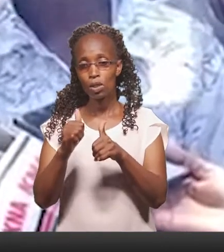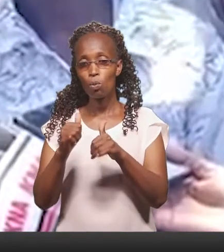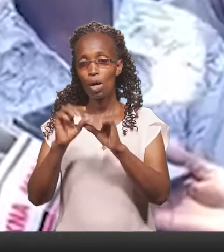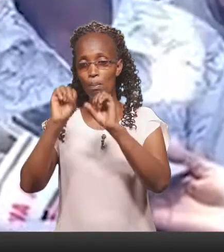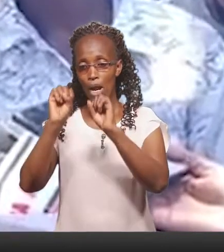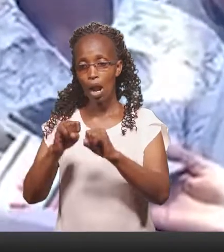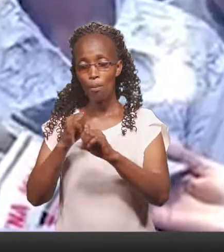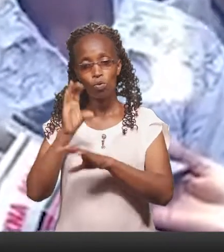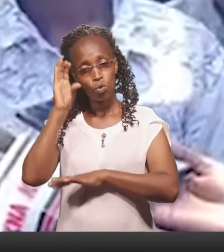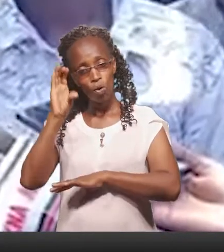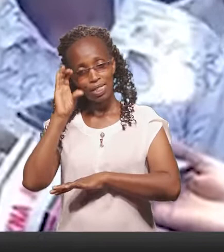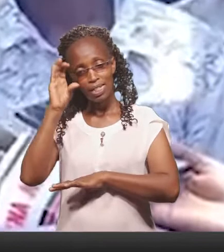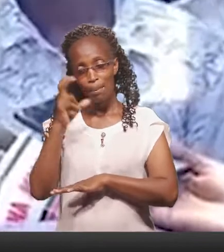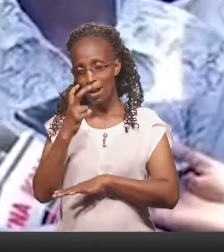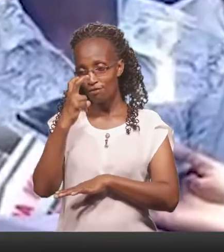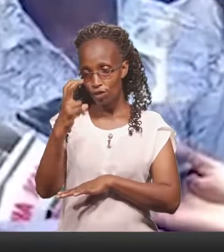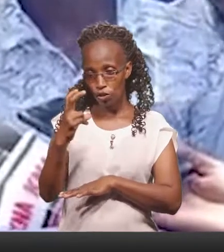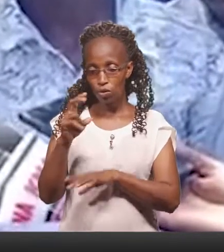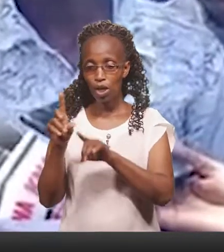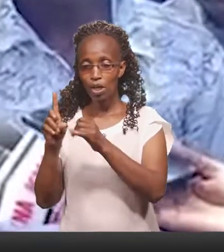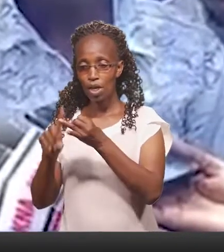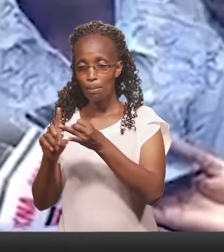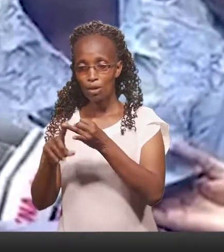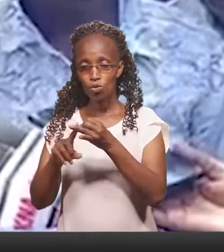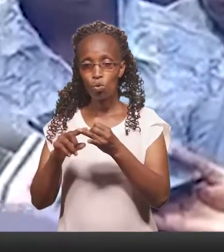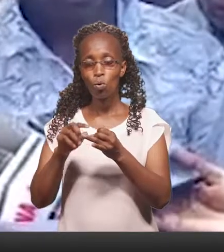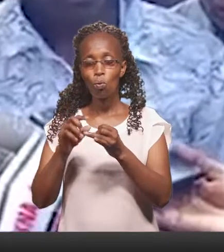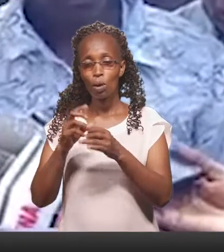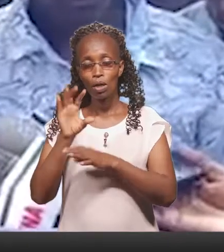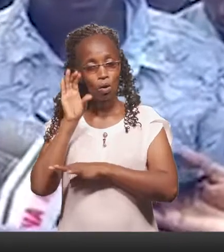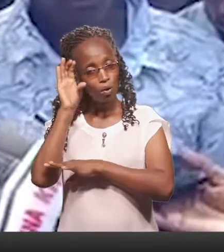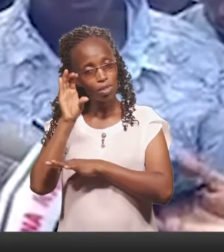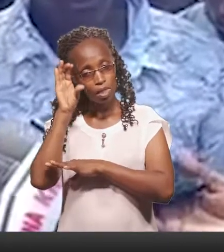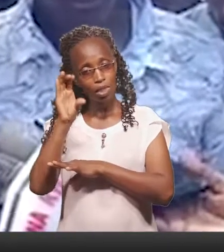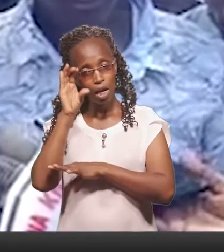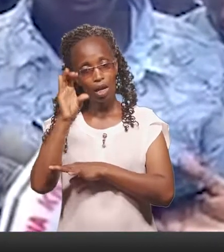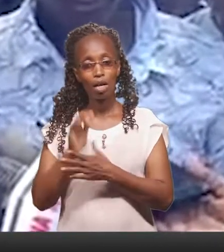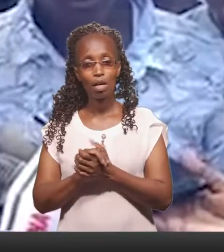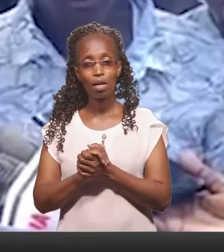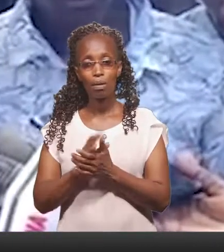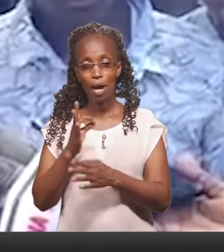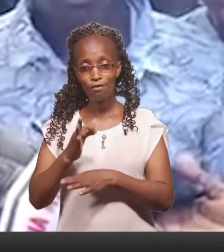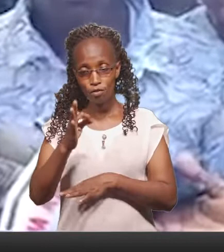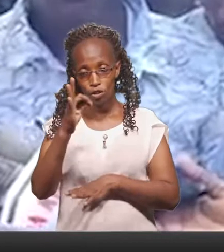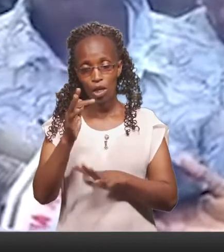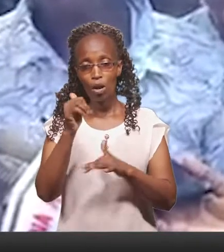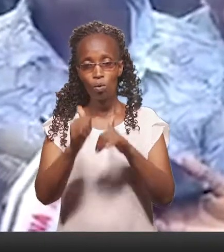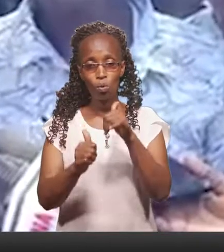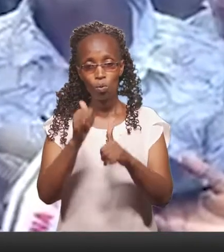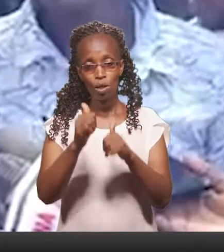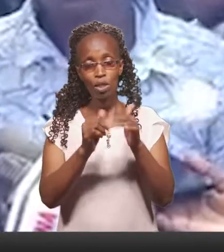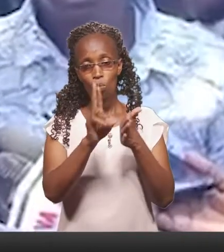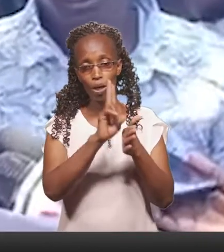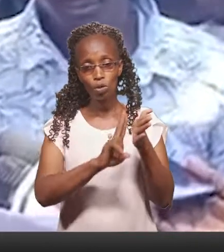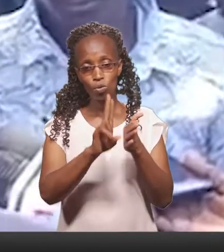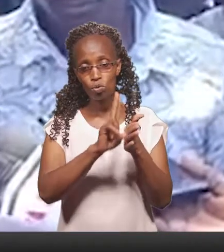that align with my vision for Kenya and that will respect the ethos of inclusivity by crafting